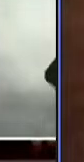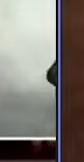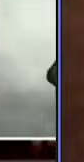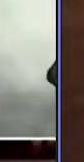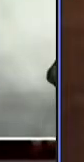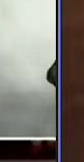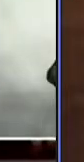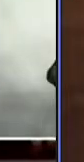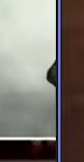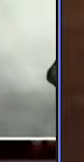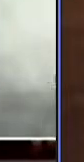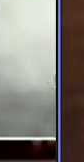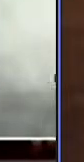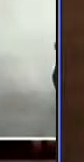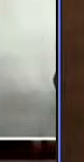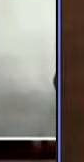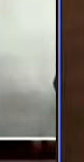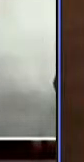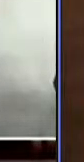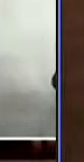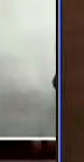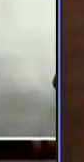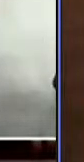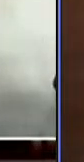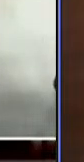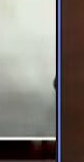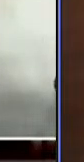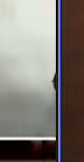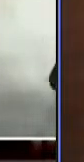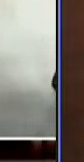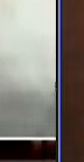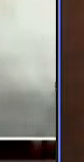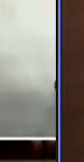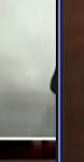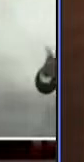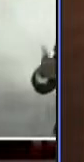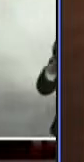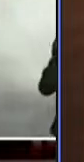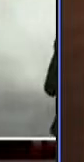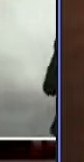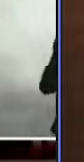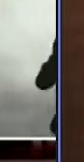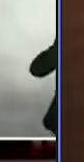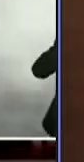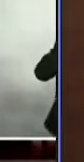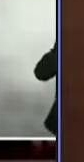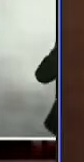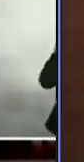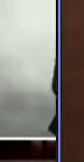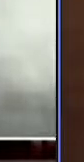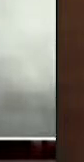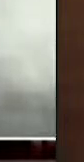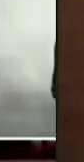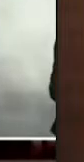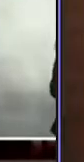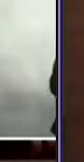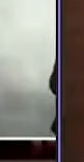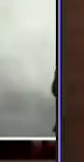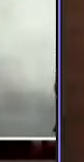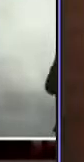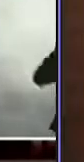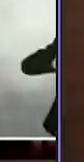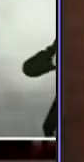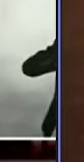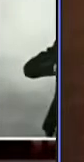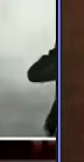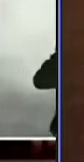level, including mobilizing the stakeholders in each district and each of our social partners.